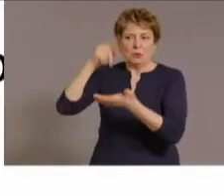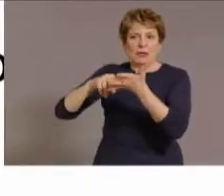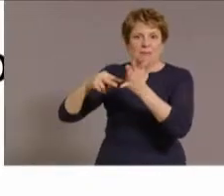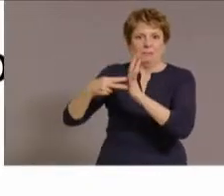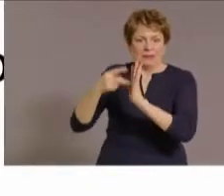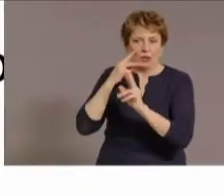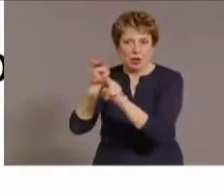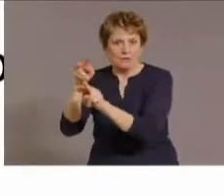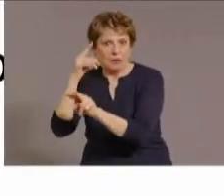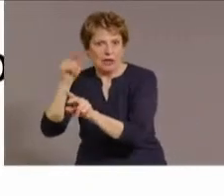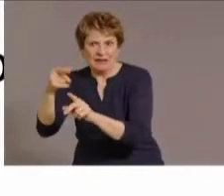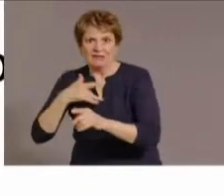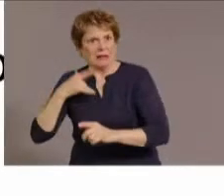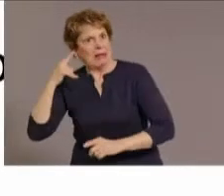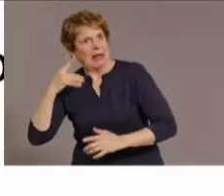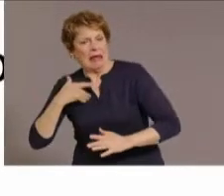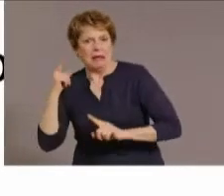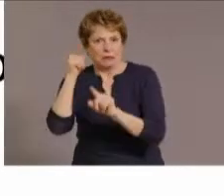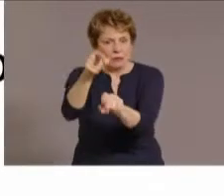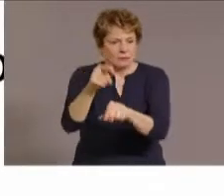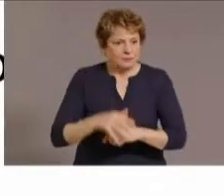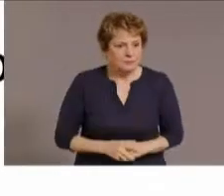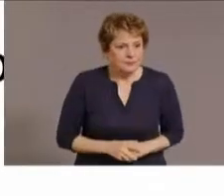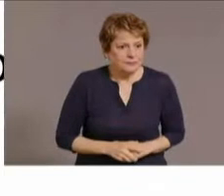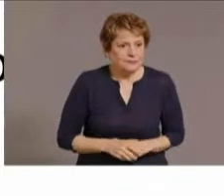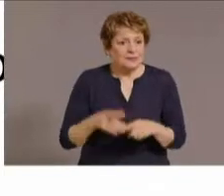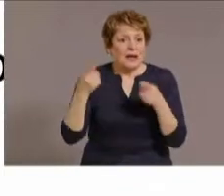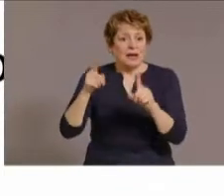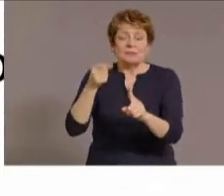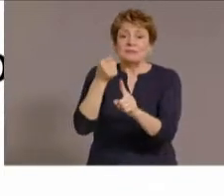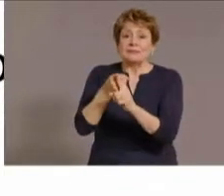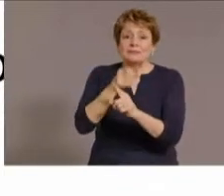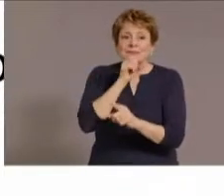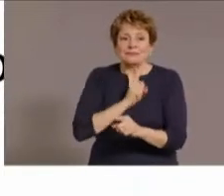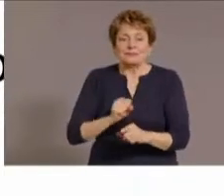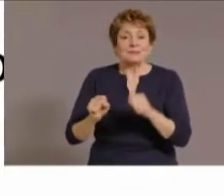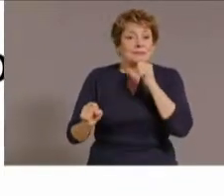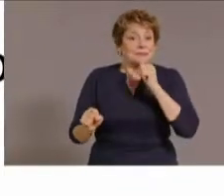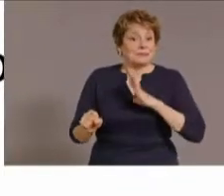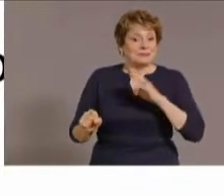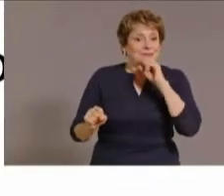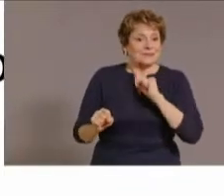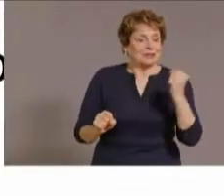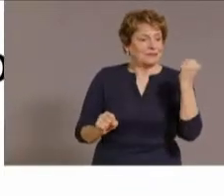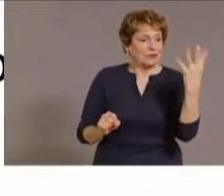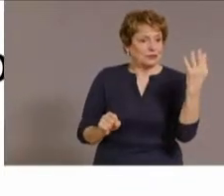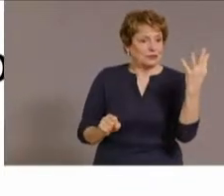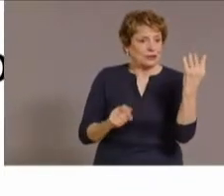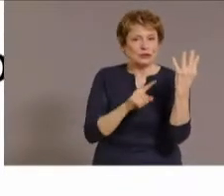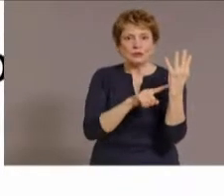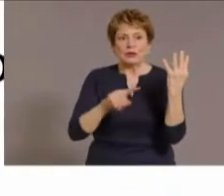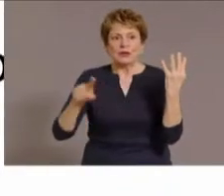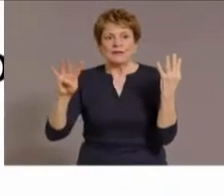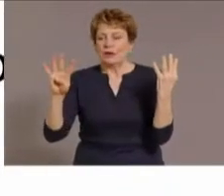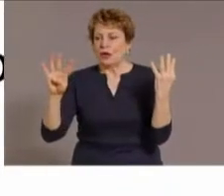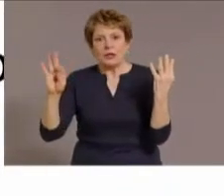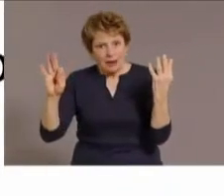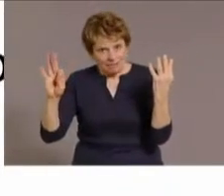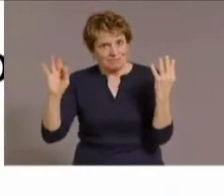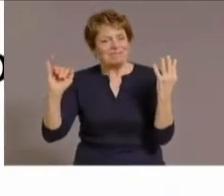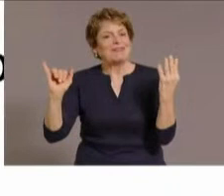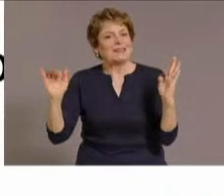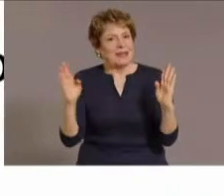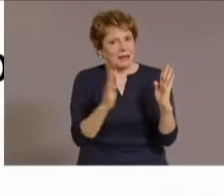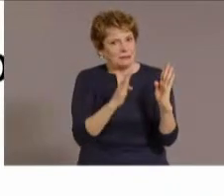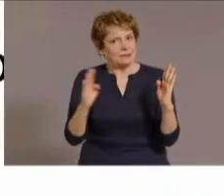ages of 14 and 49. Based on their evaluation, they felt that the vaccine was safe and